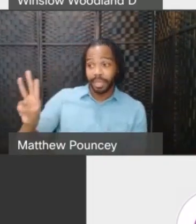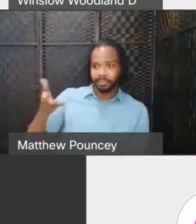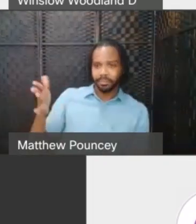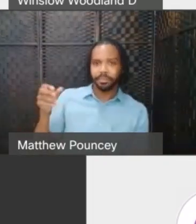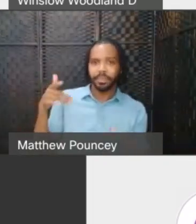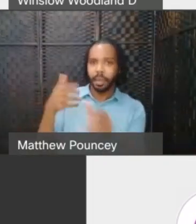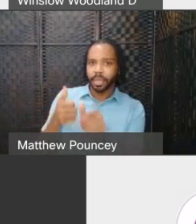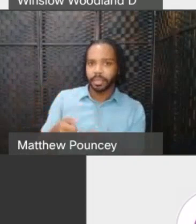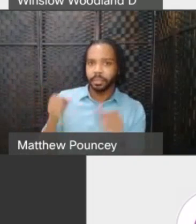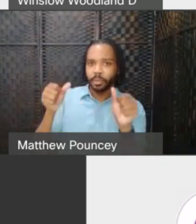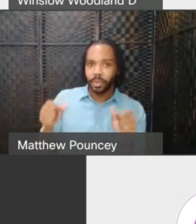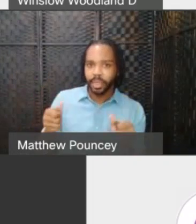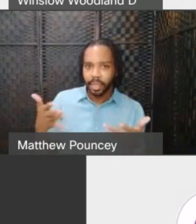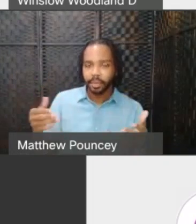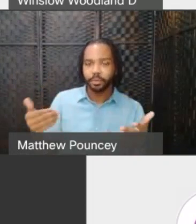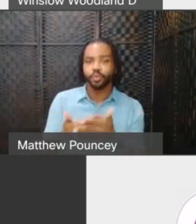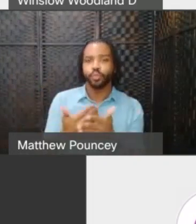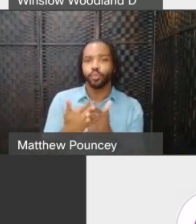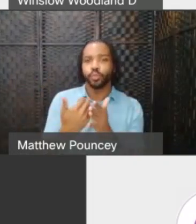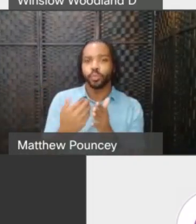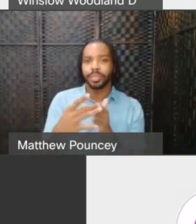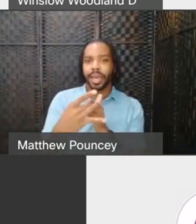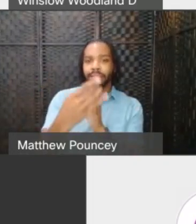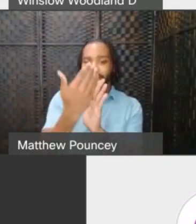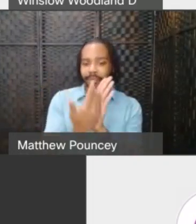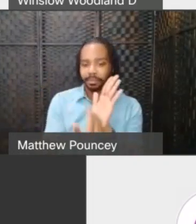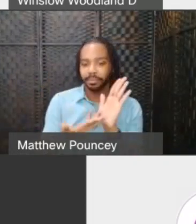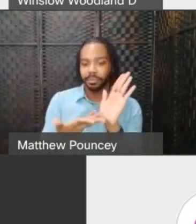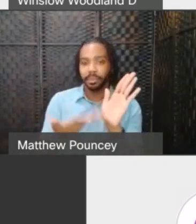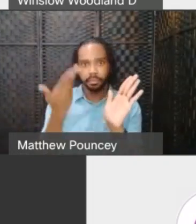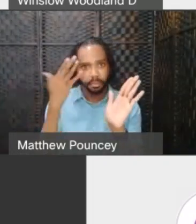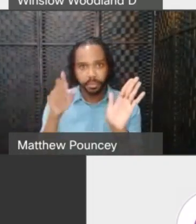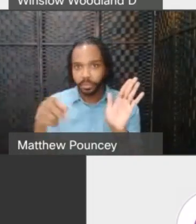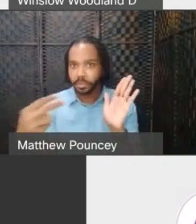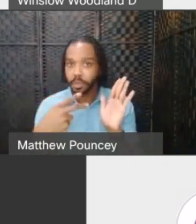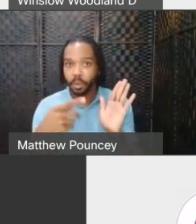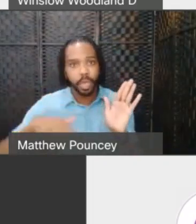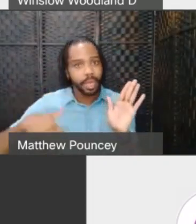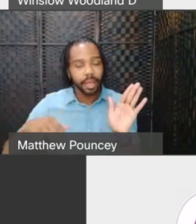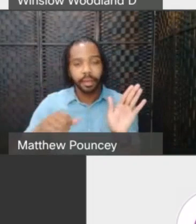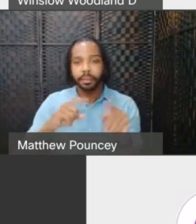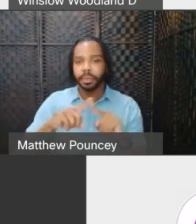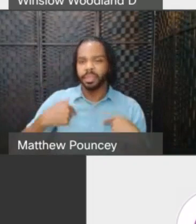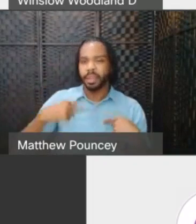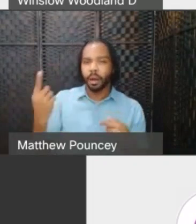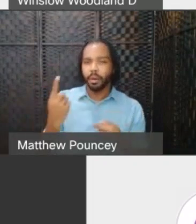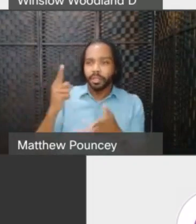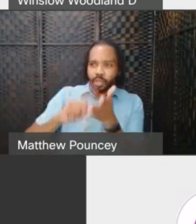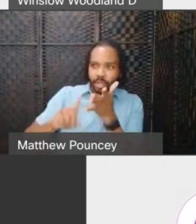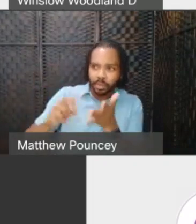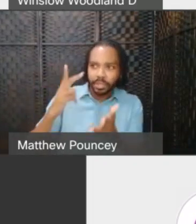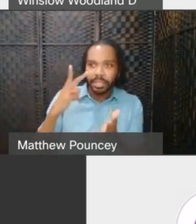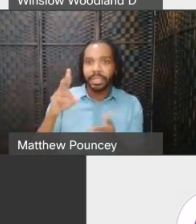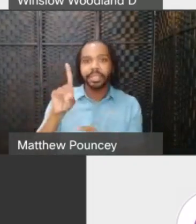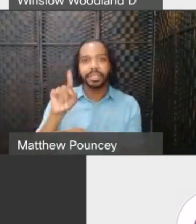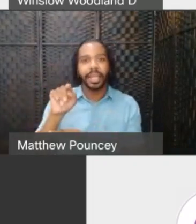some updated guidance, and I don't know if people have seen it yet, but I always go in and just check the dates to look at the new ones. But if